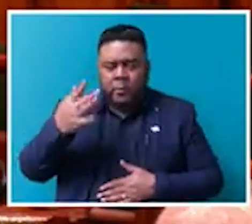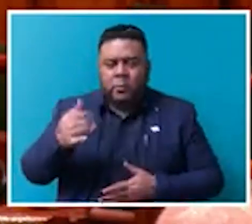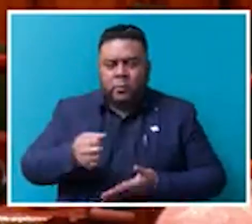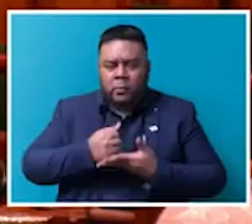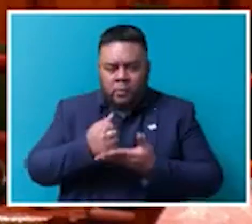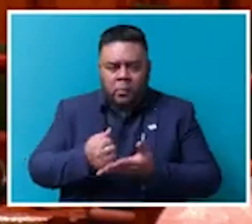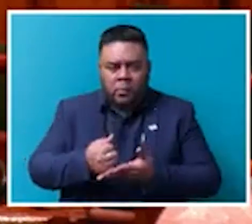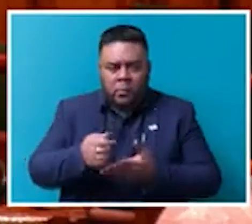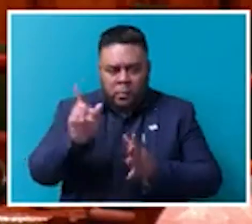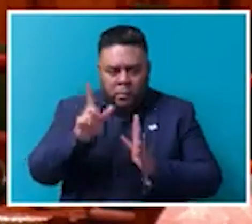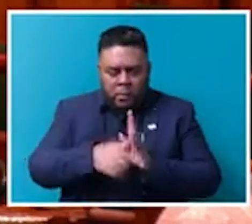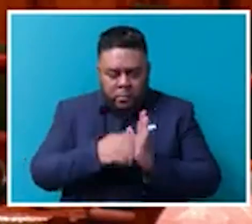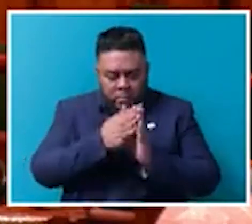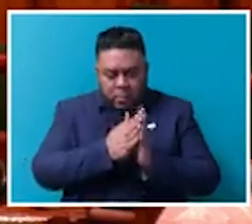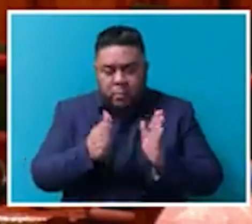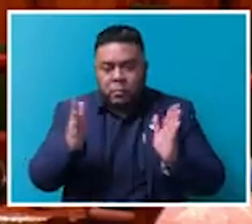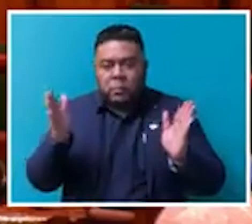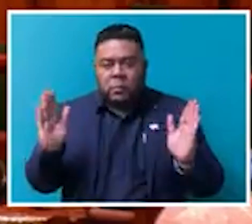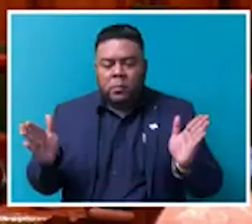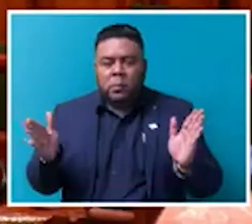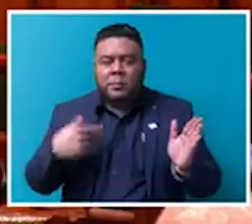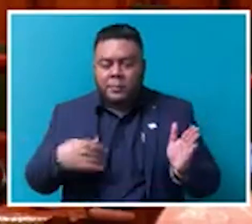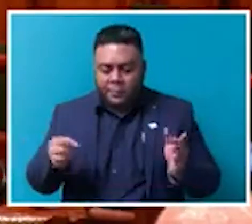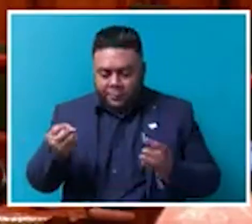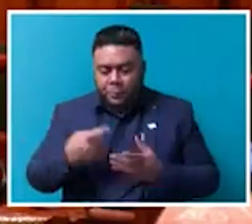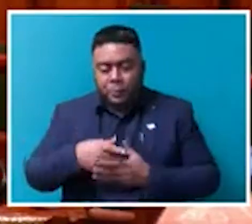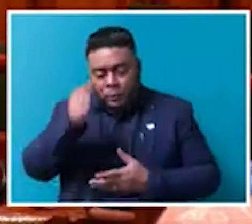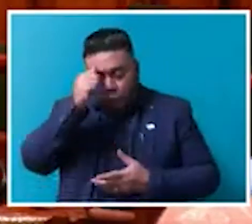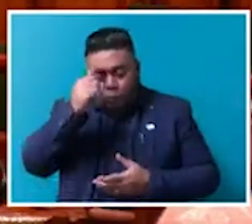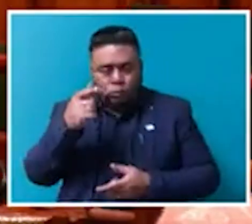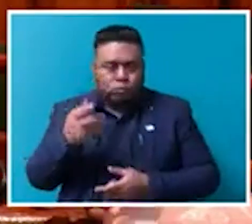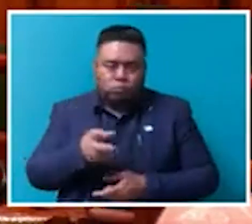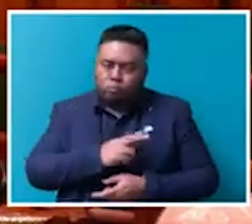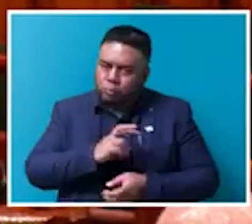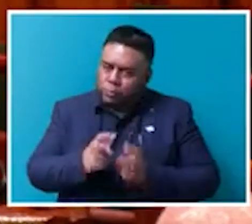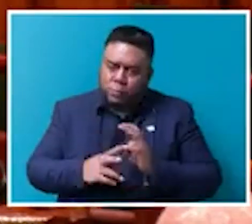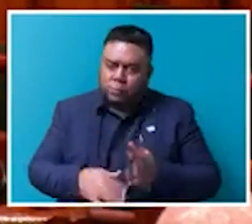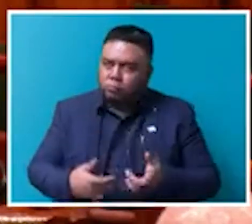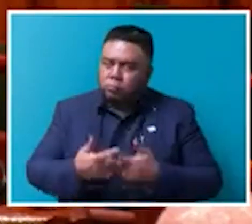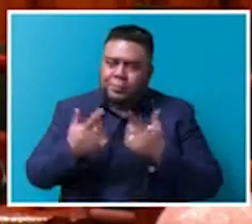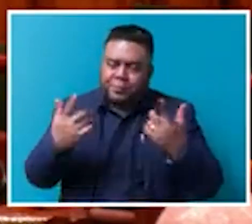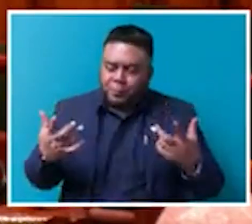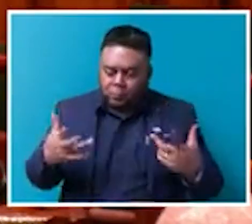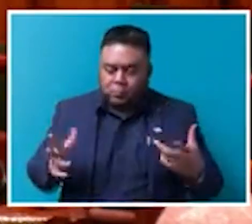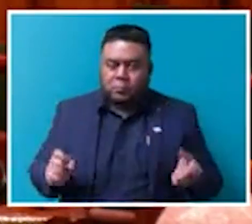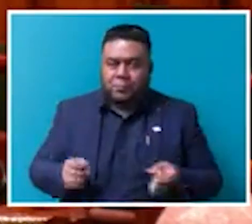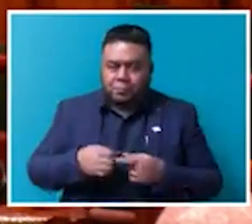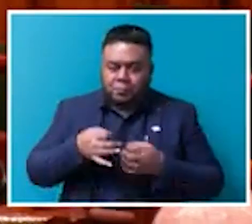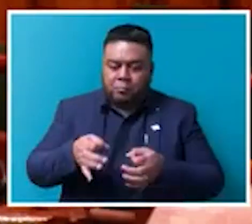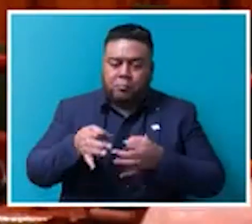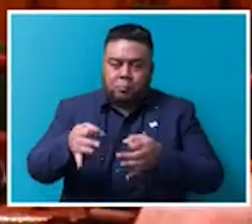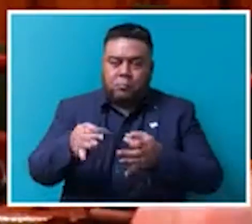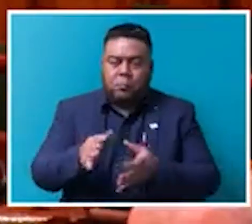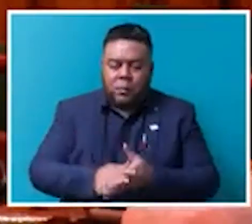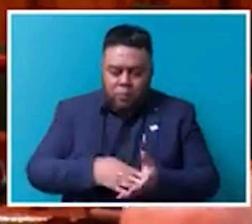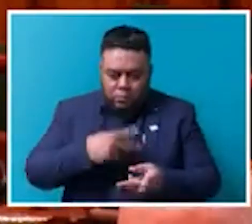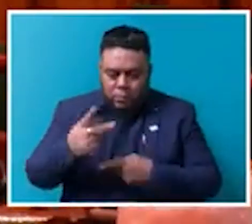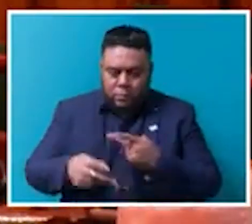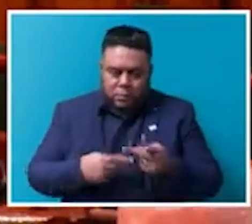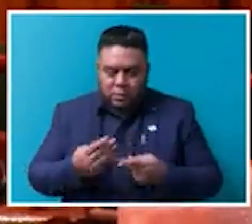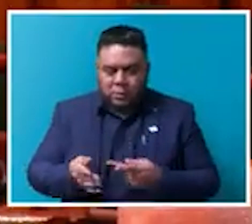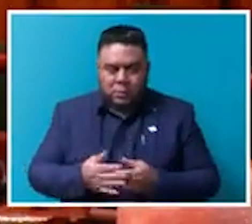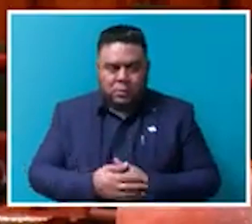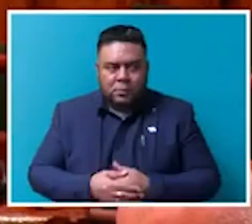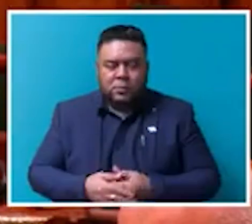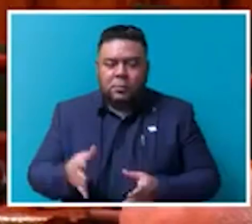this period. We recognize certainly the inconvenience caused, and we remain committed to processing pending applications